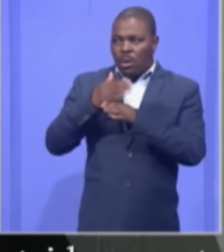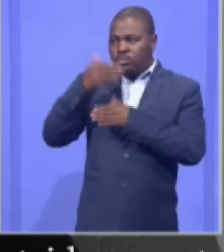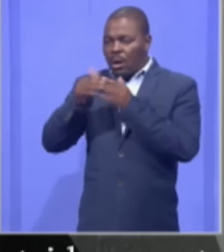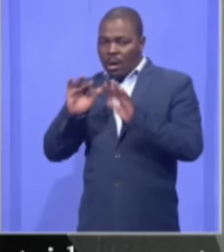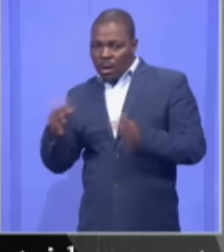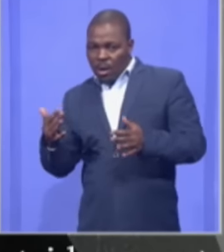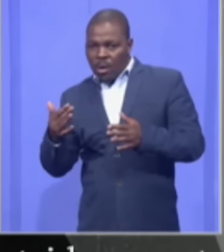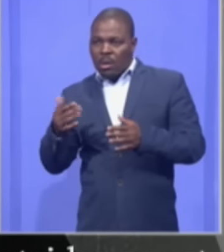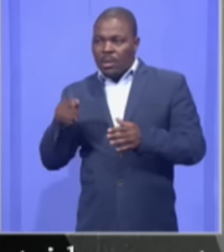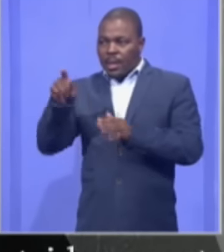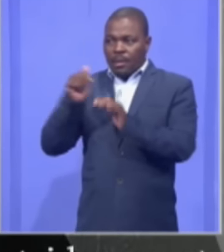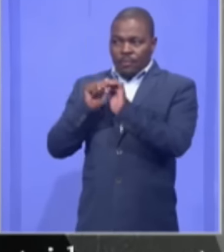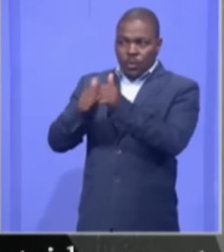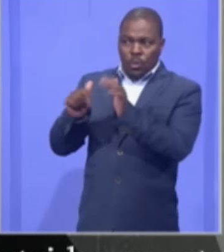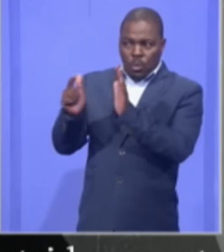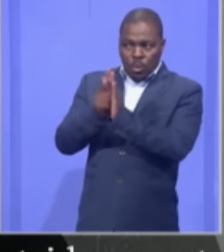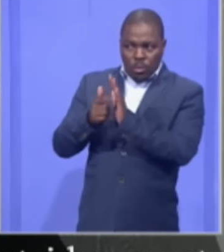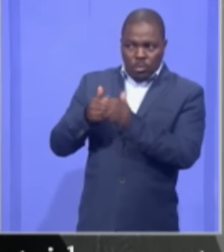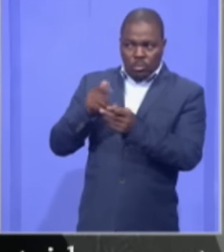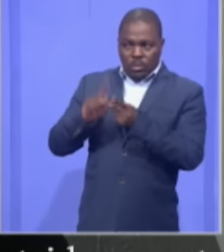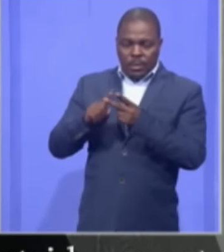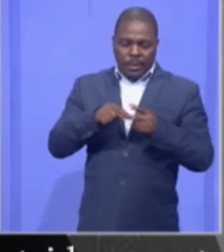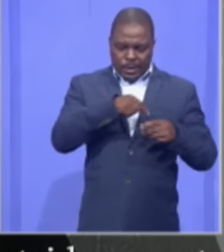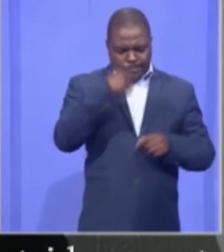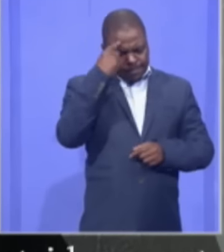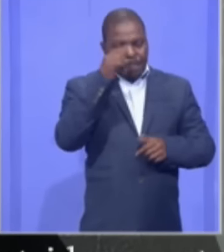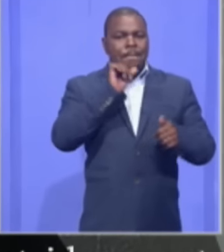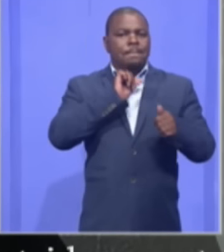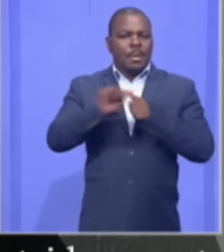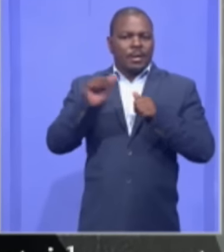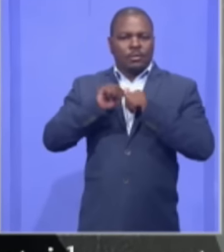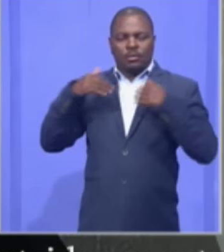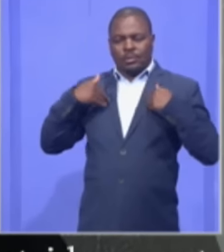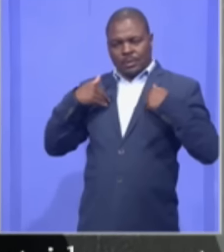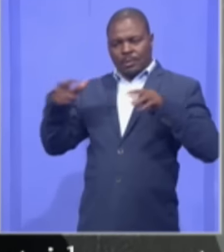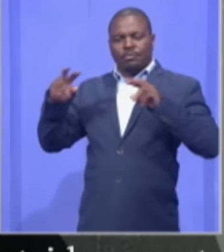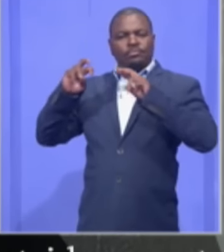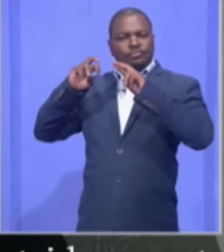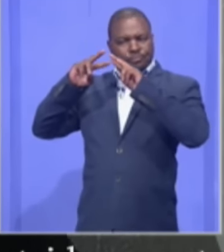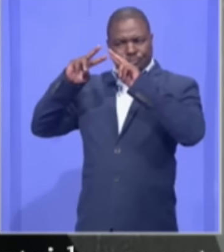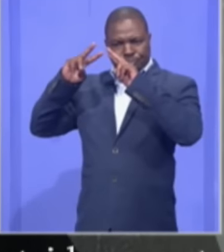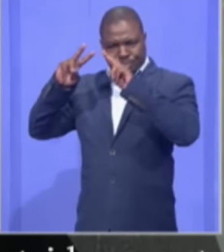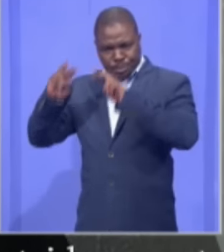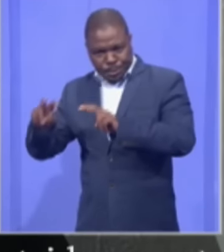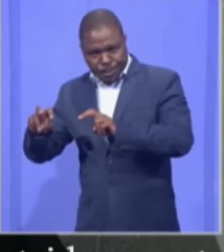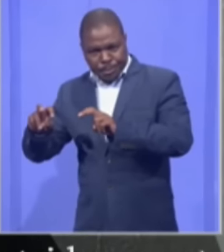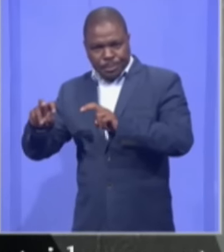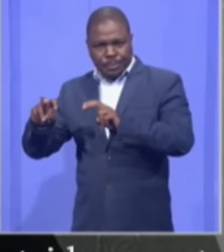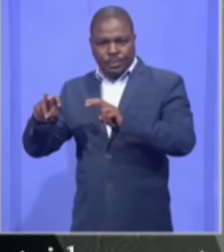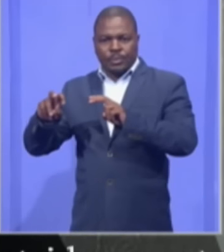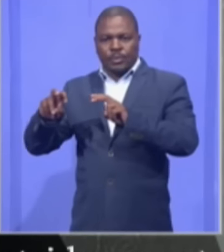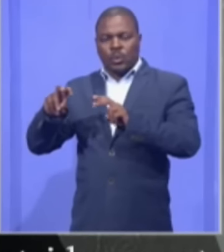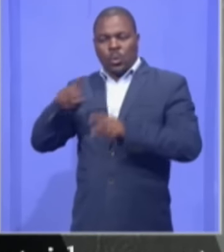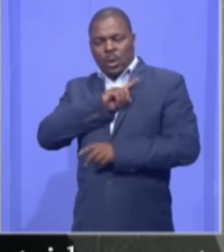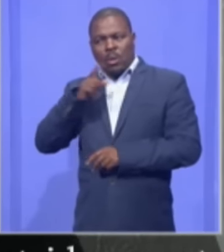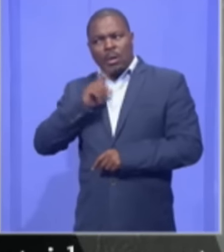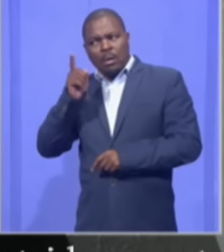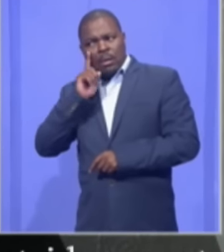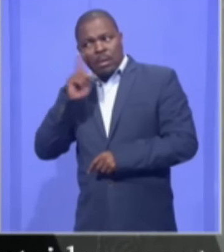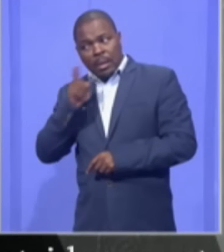a go na le compliance in the market sale ya simolla to kickstart dipatlisiso tse gore re bone gore a go na